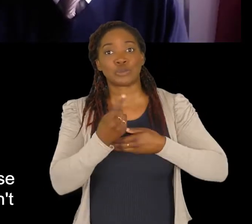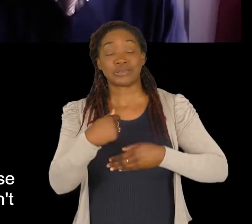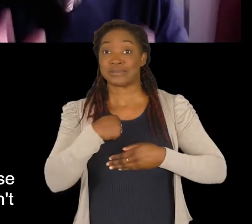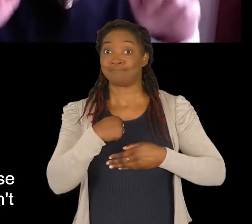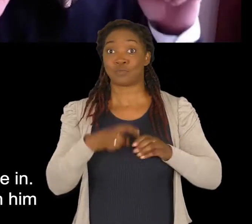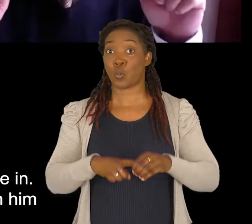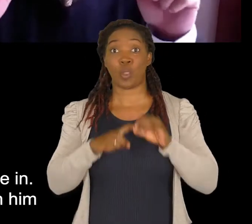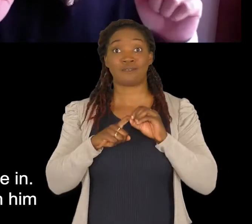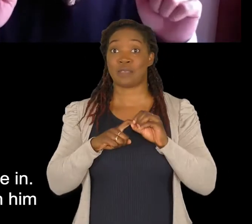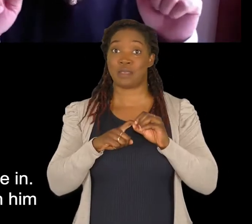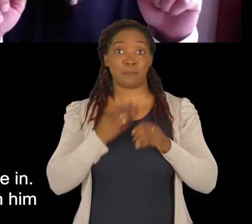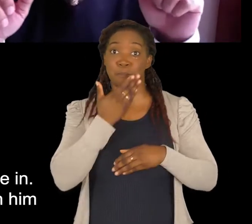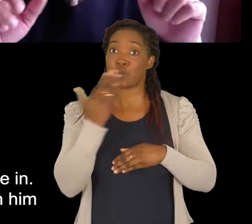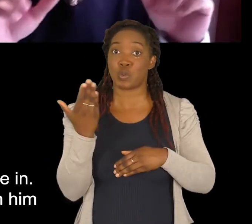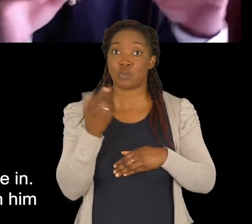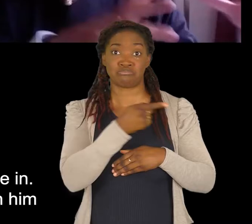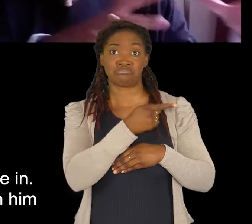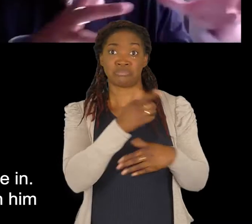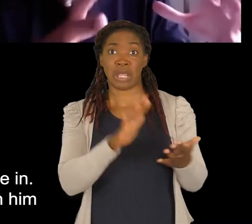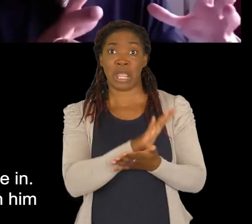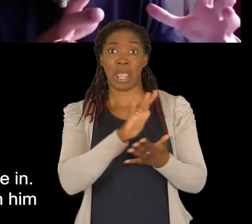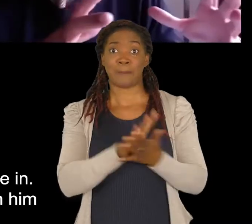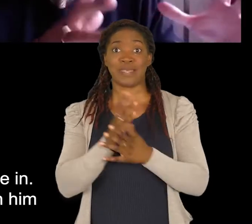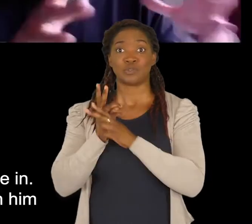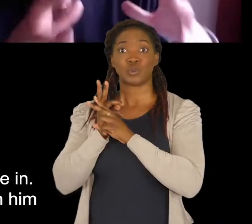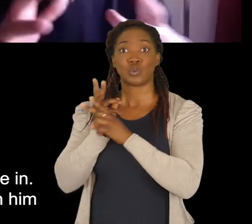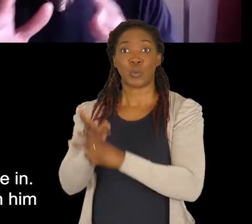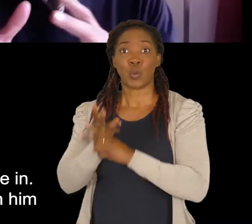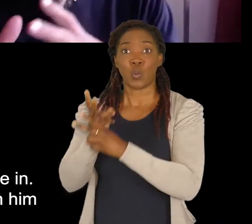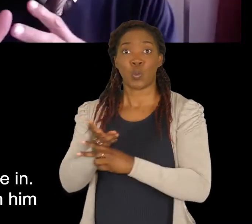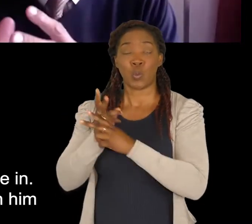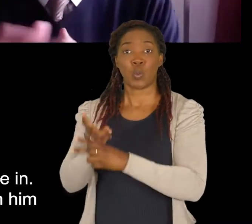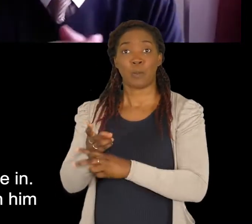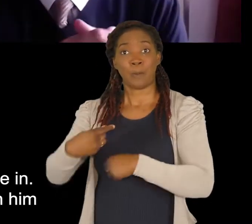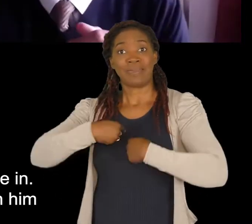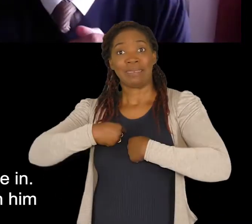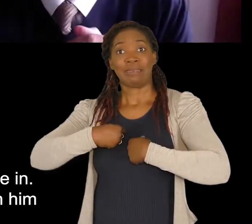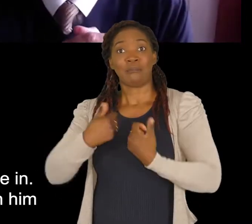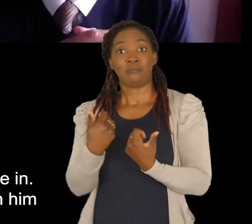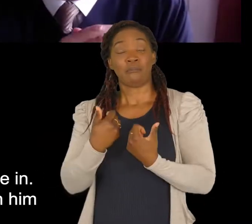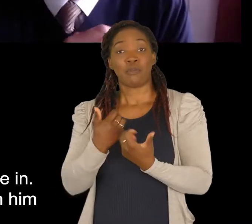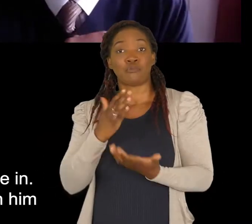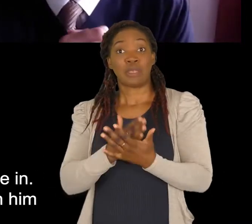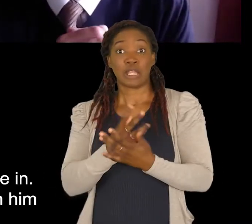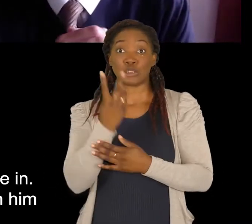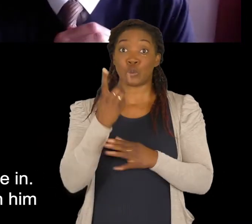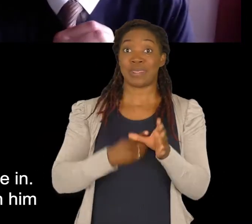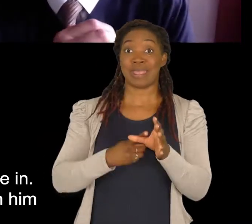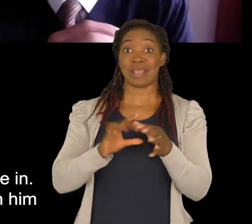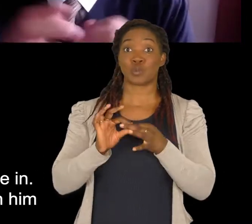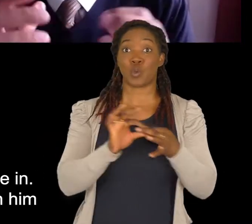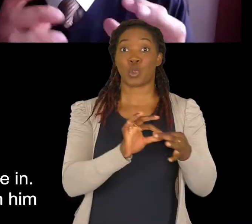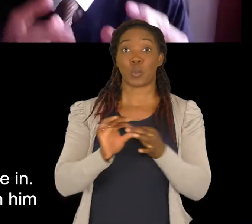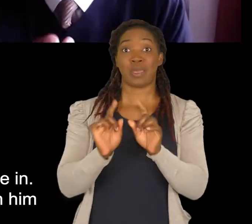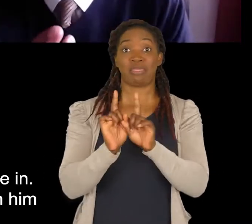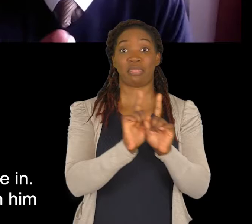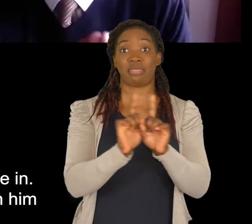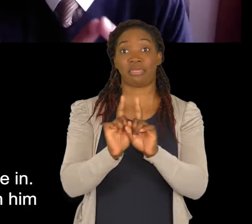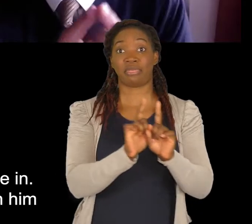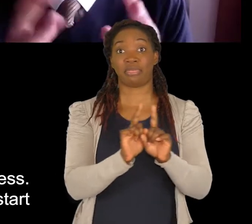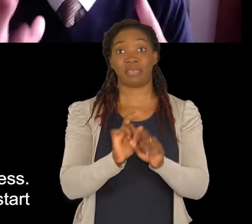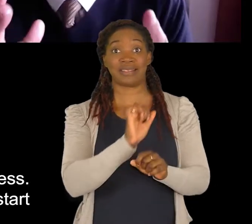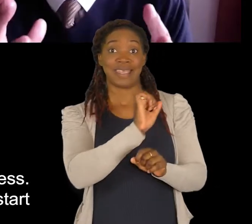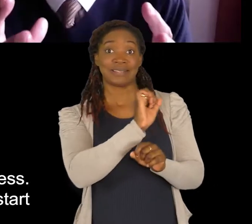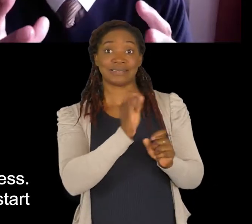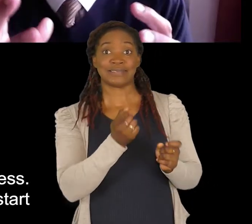opportunity that I wasn't qualified for, but he was happy to mentor me in. And, you know, I had nearly 2 years of working closely